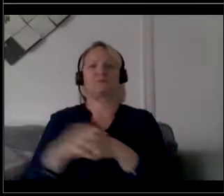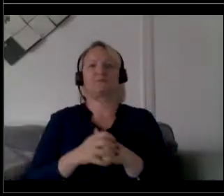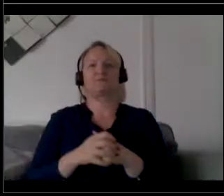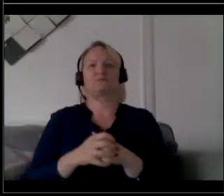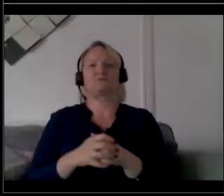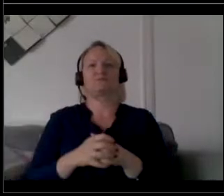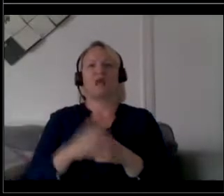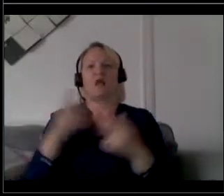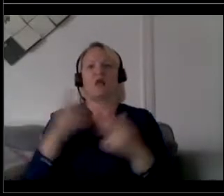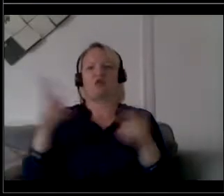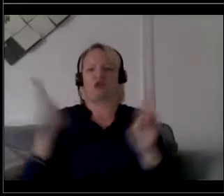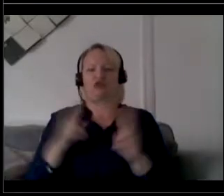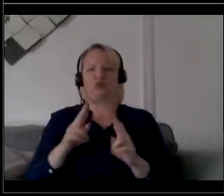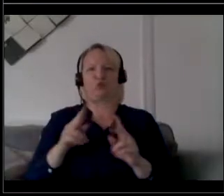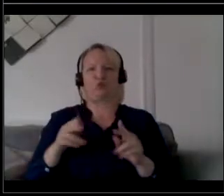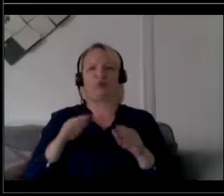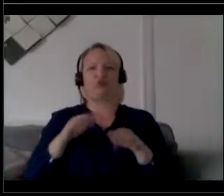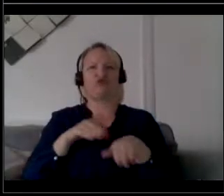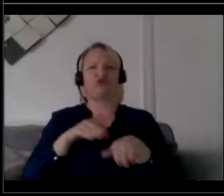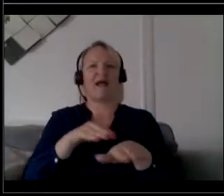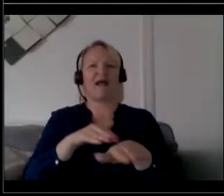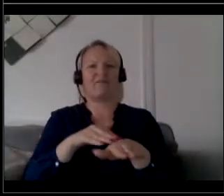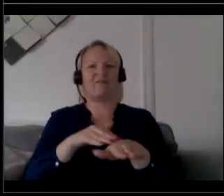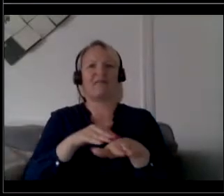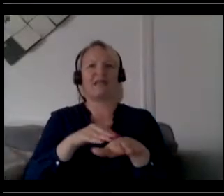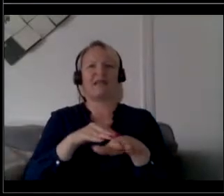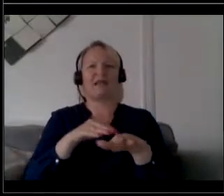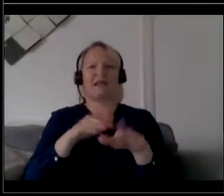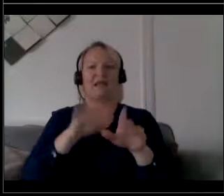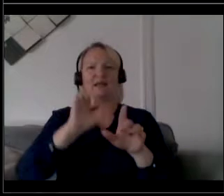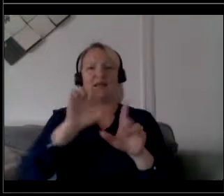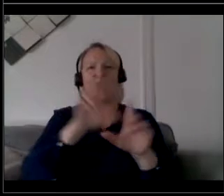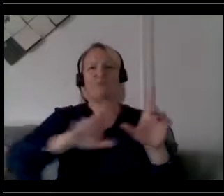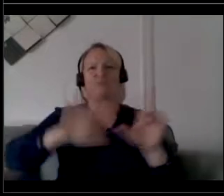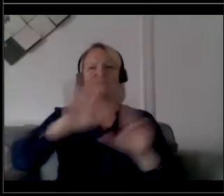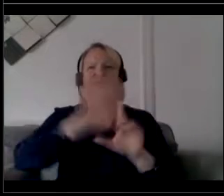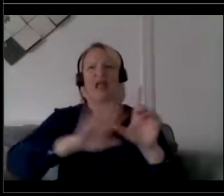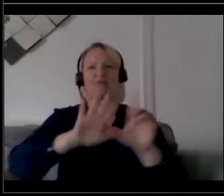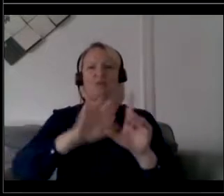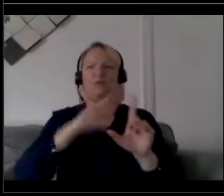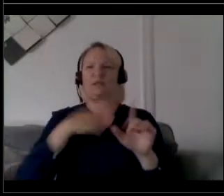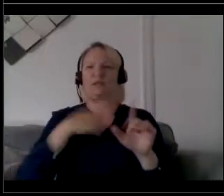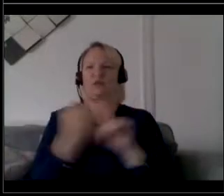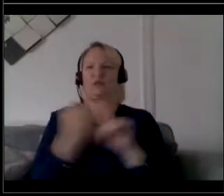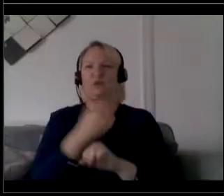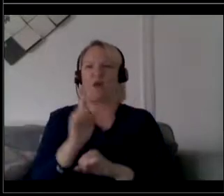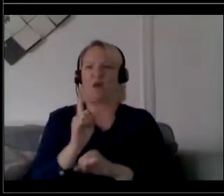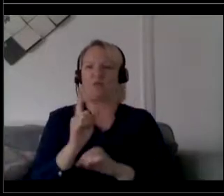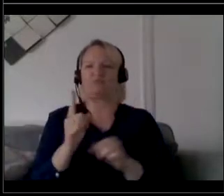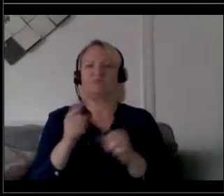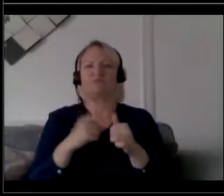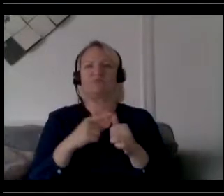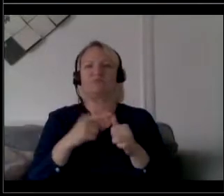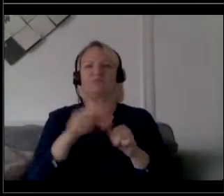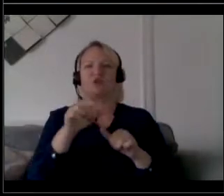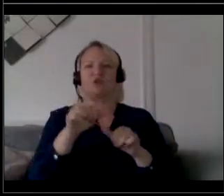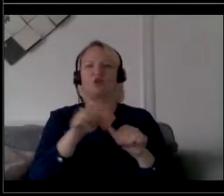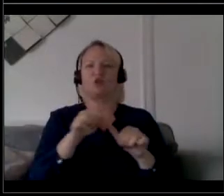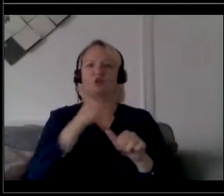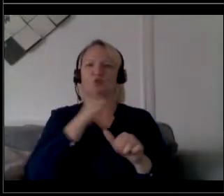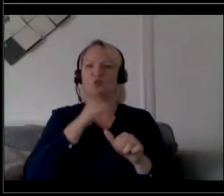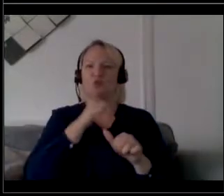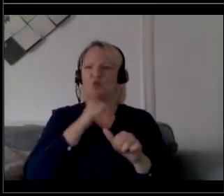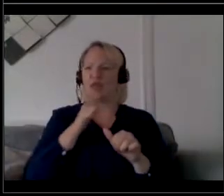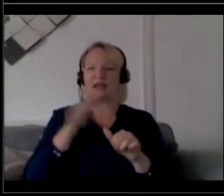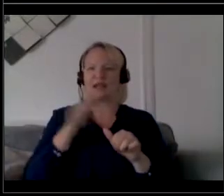reduce the traffic impacts in Upminster Ward, we'd be carrying out measures such as minimising use of local road